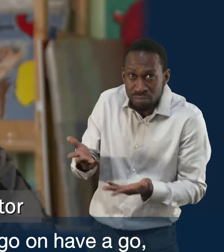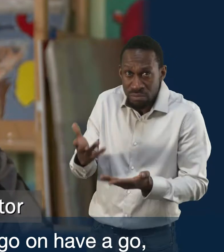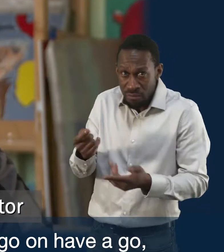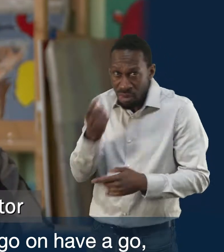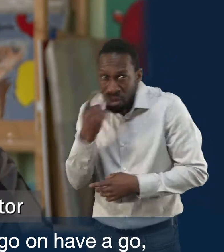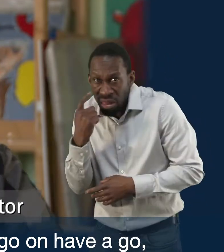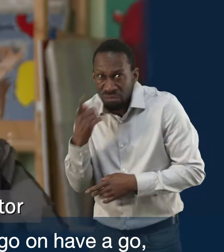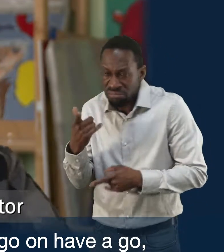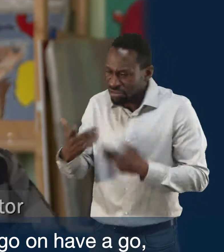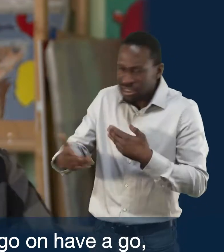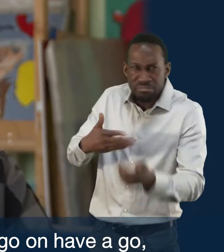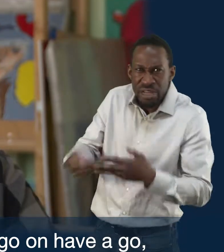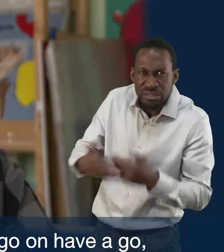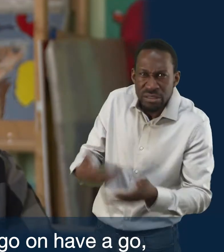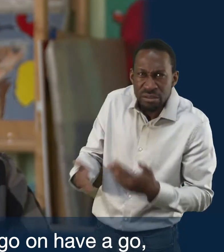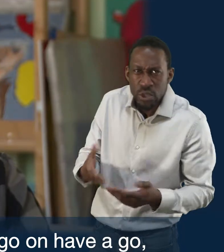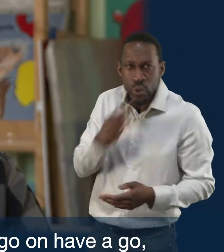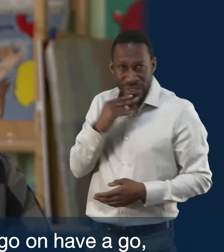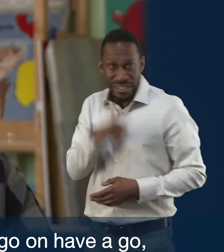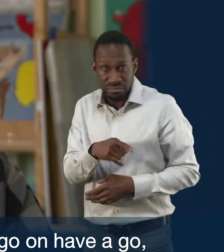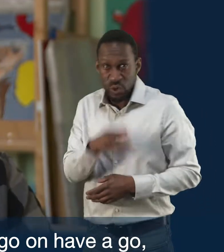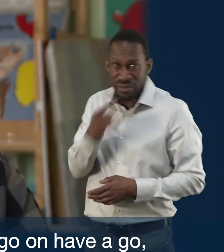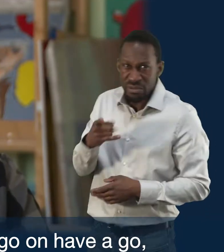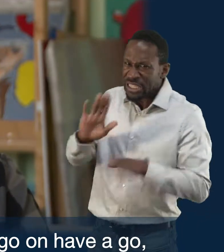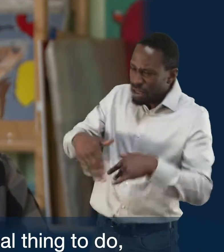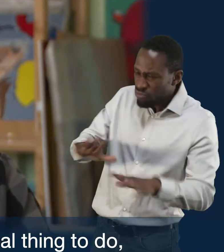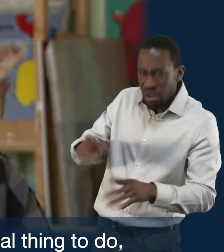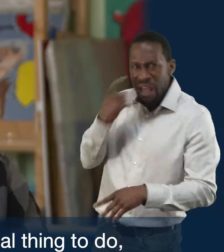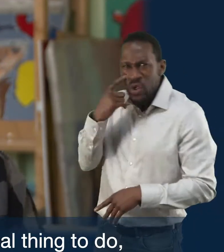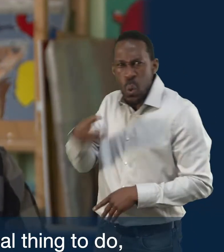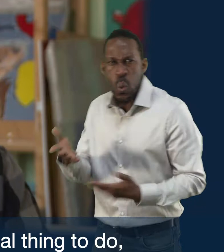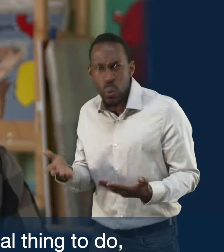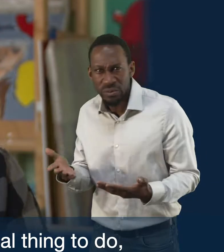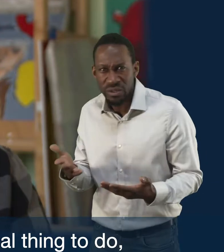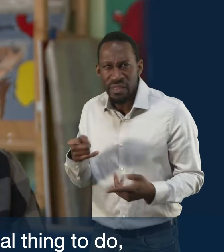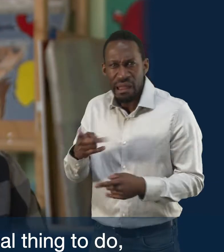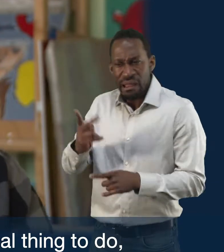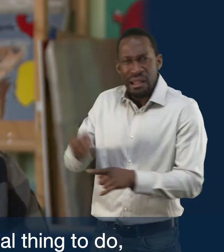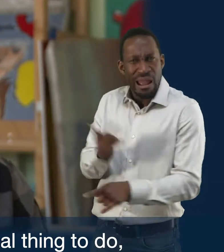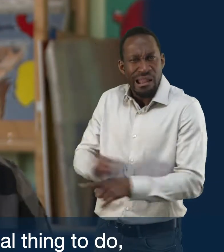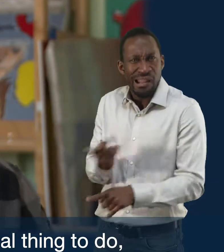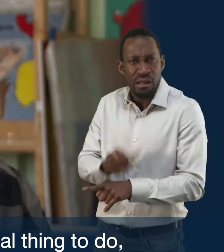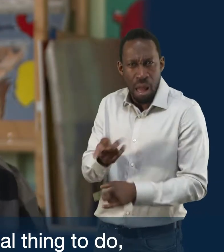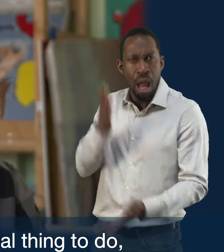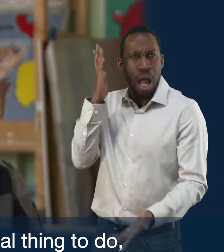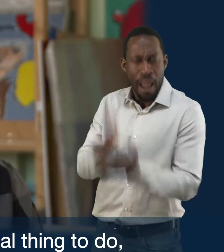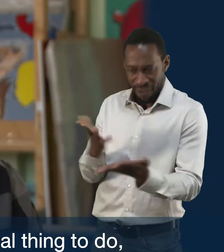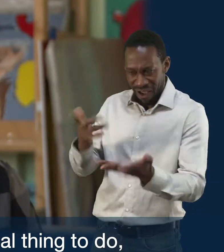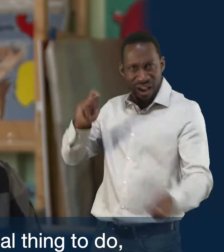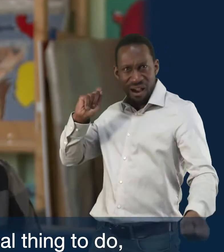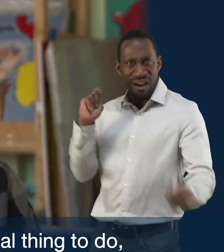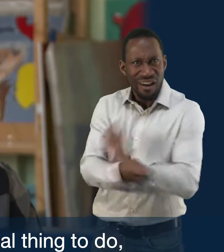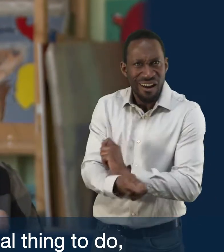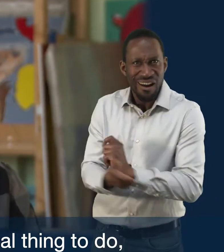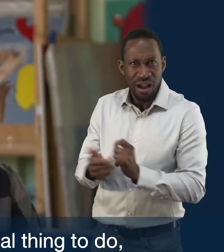on, have a go. Doesn't matter, use that, doesn't matter, have a go. You know, that again is quite a radical thing to